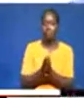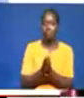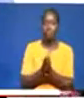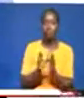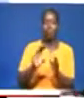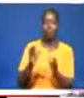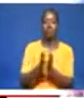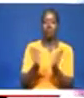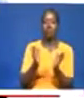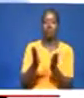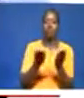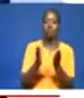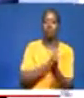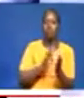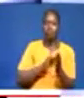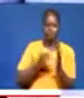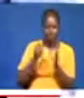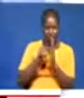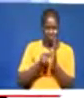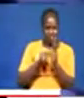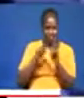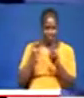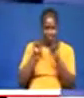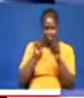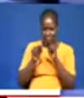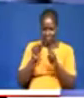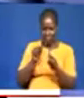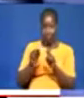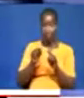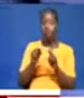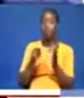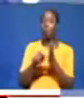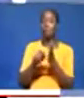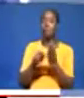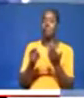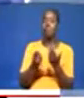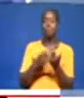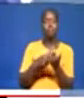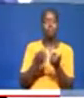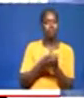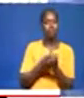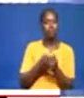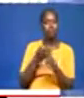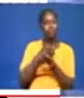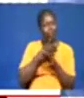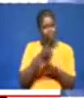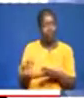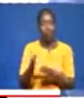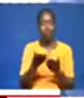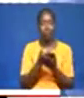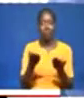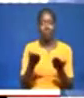there is need to conduct a deeper analysis of the problem to ascertain how much rot exists in the county wage bill. We have also